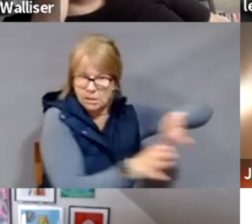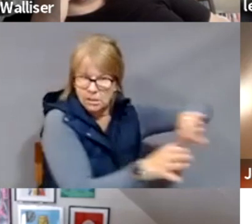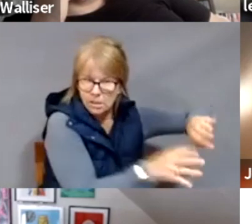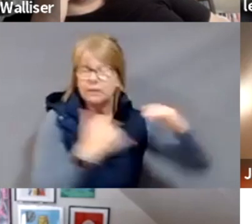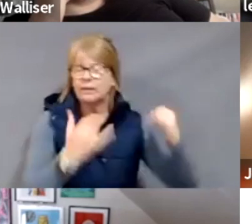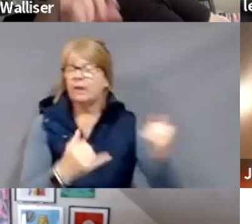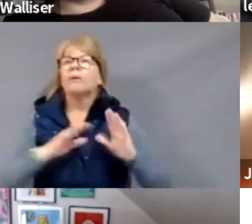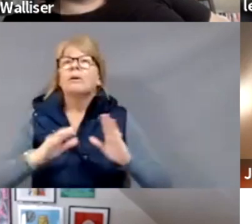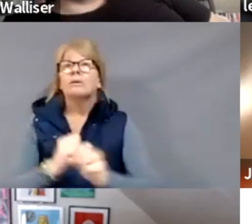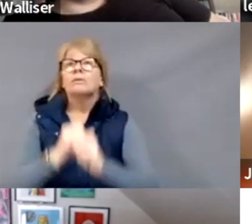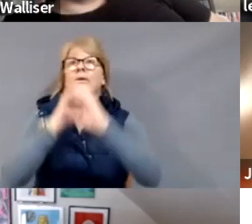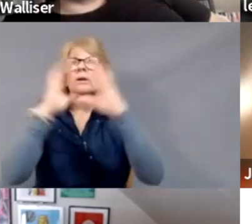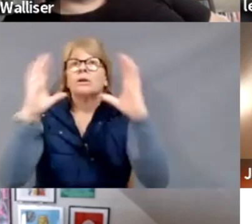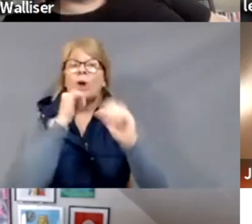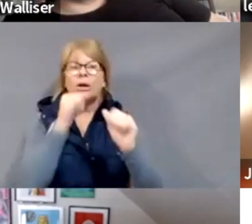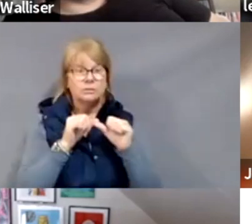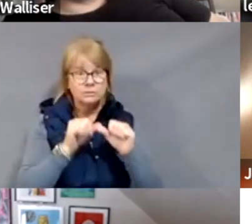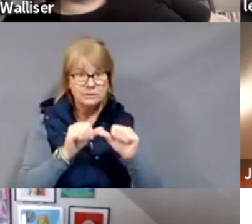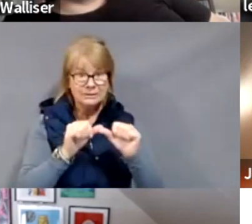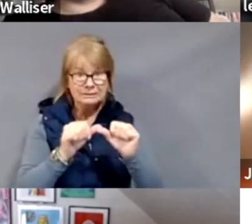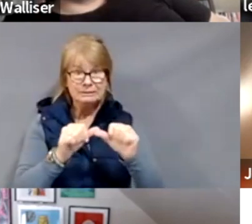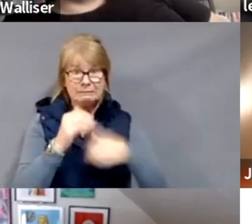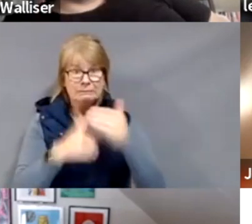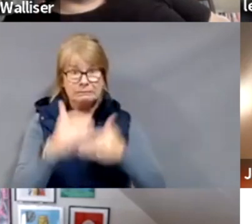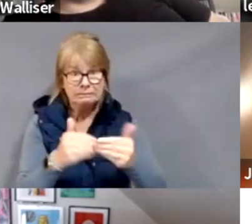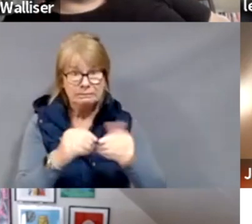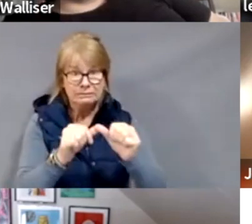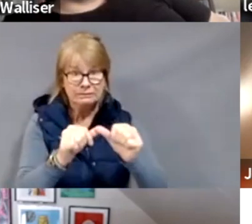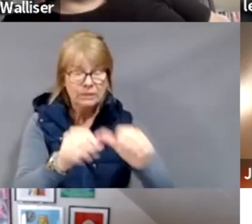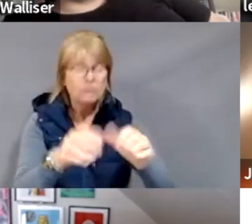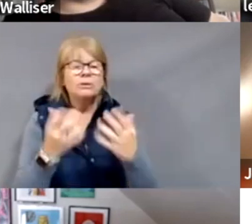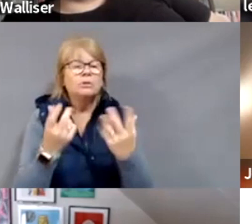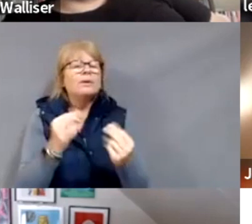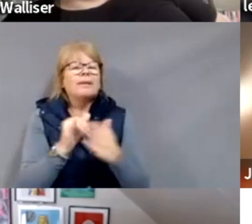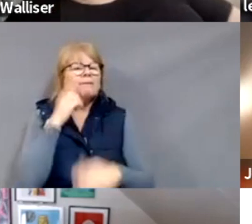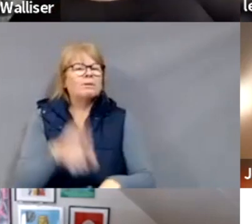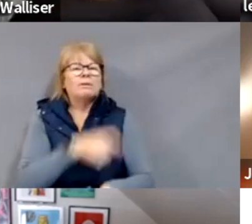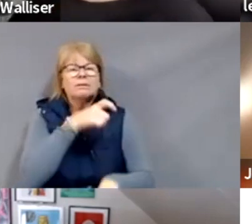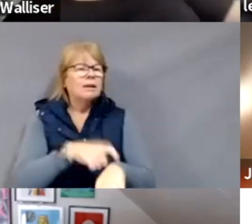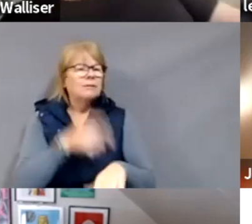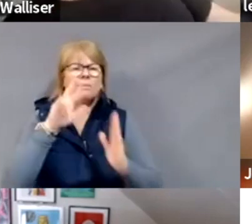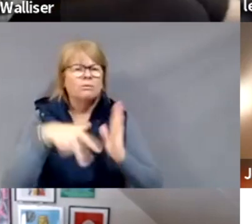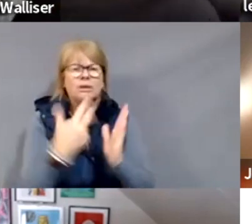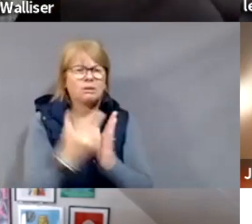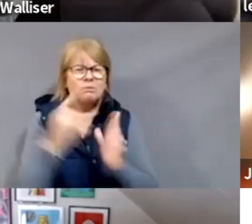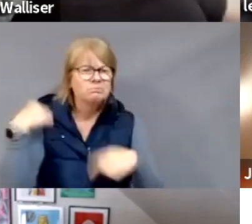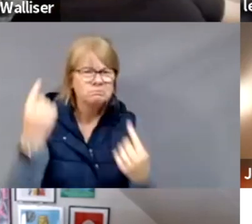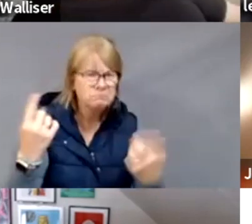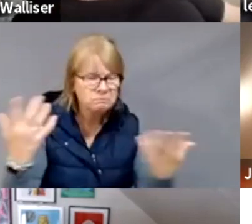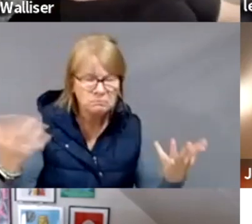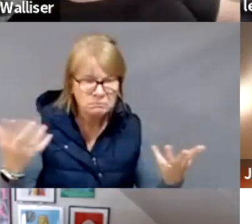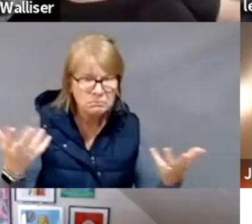place rather than a survival place. Because we've been in the survival place like most theater organizations or any performing